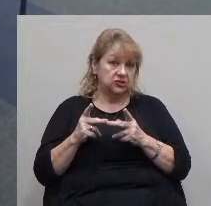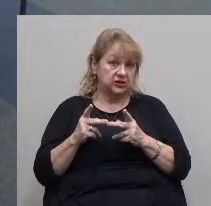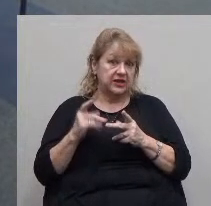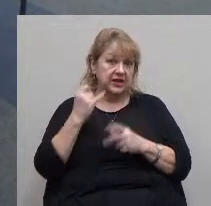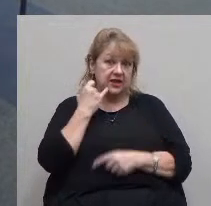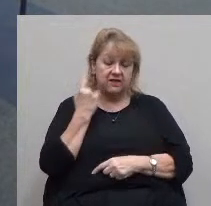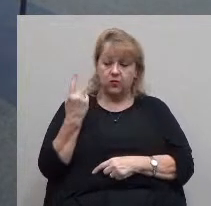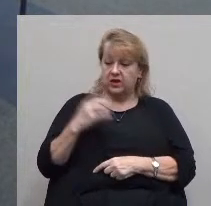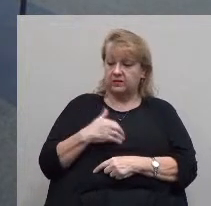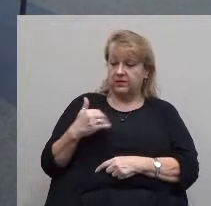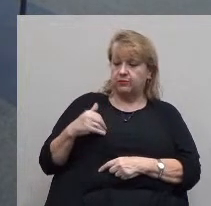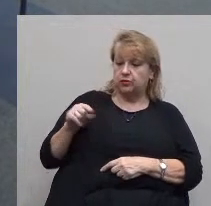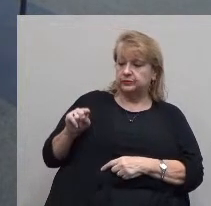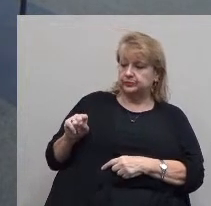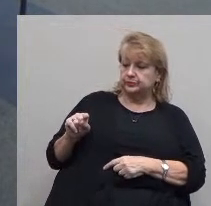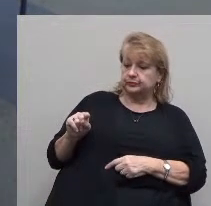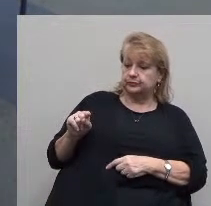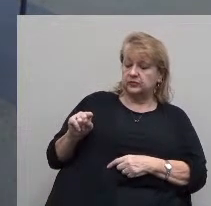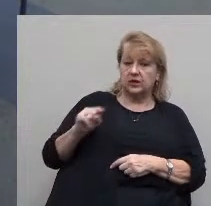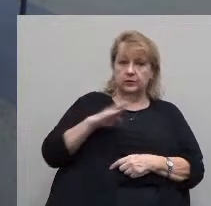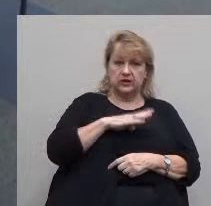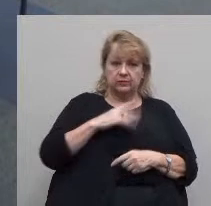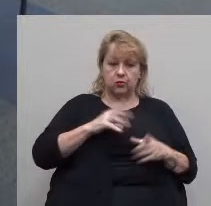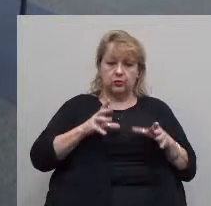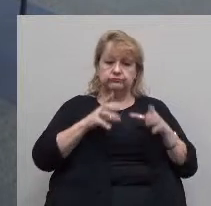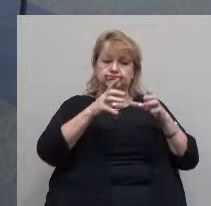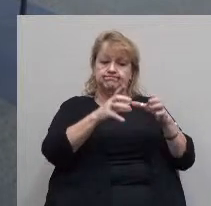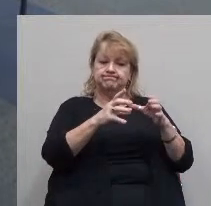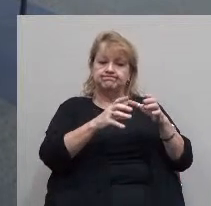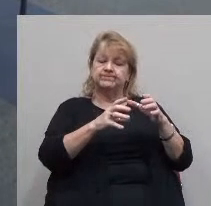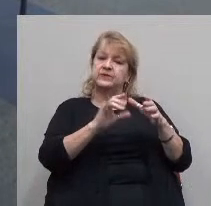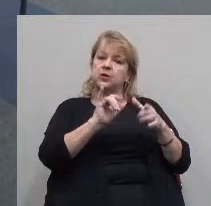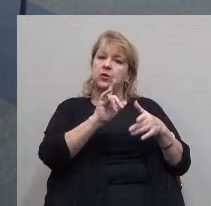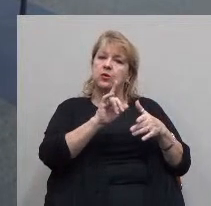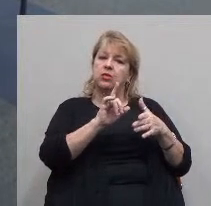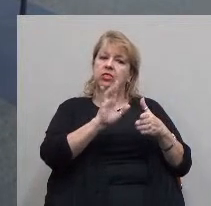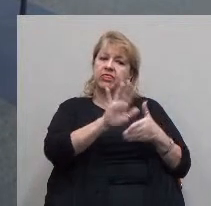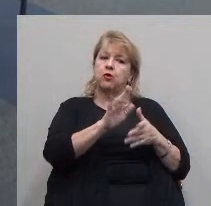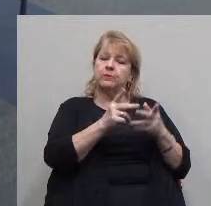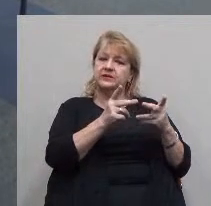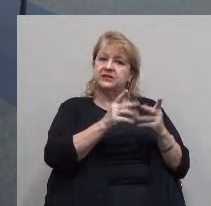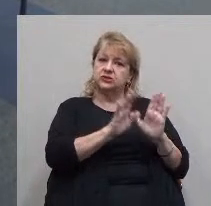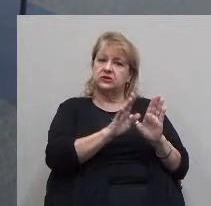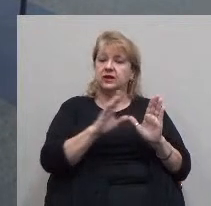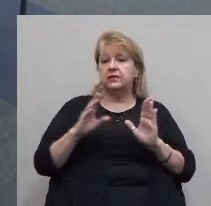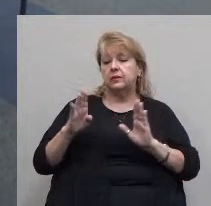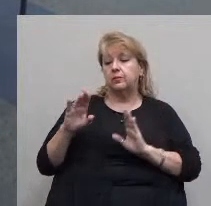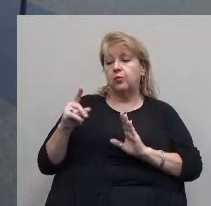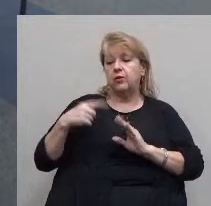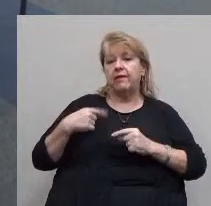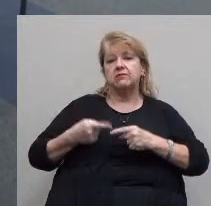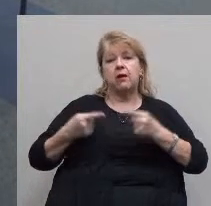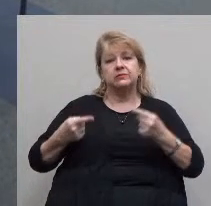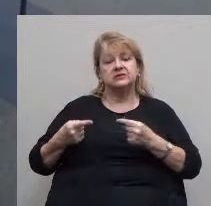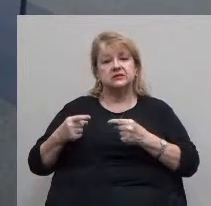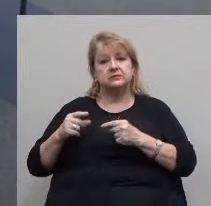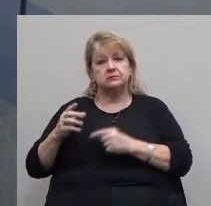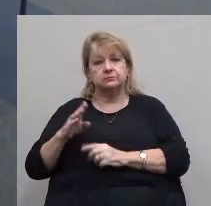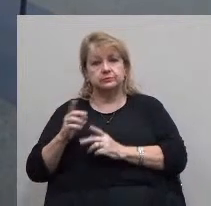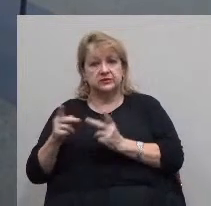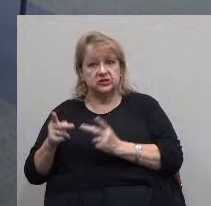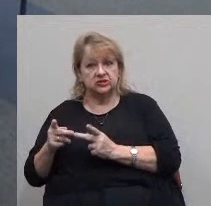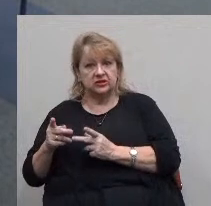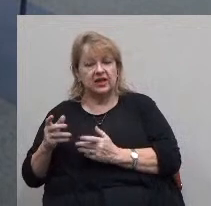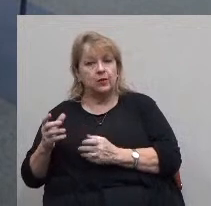a member that is taking an opposing position, is there a way that officers can get that feedback so we